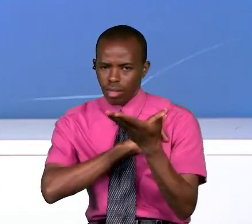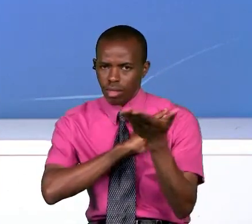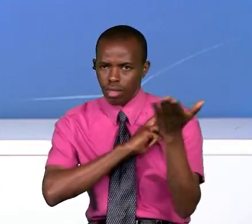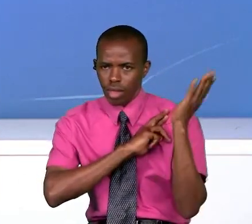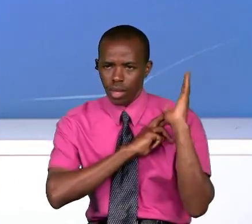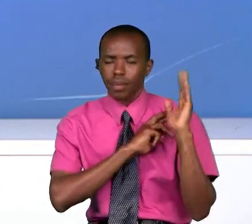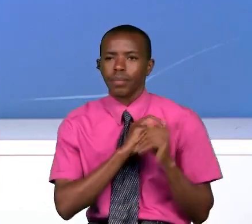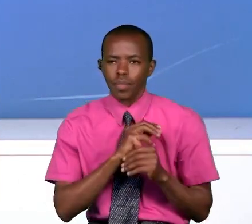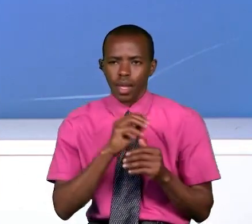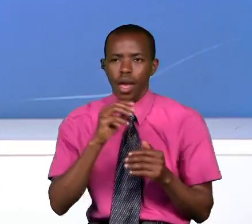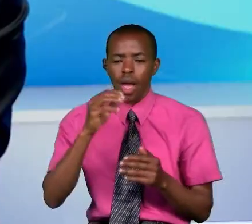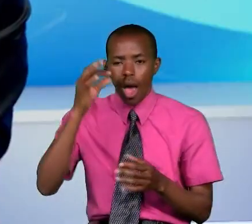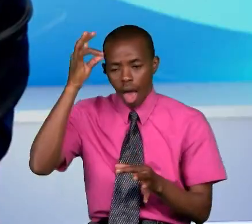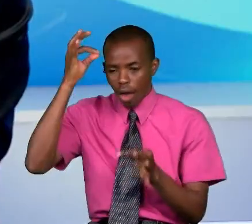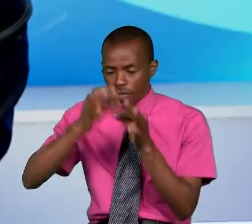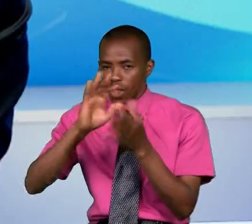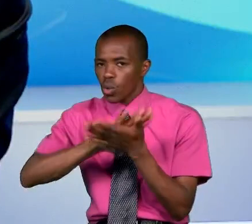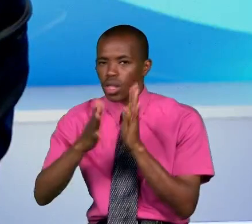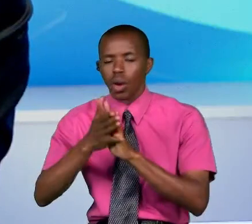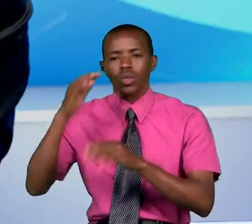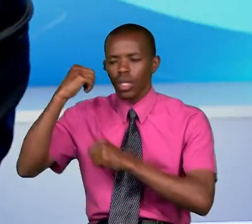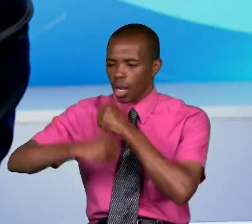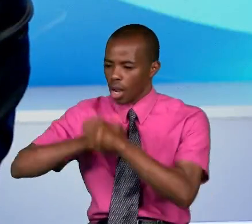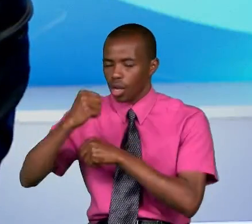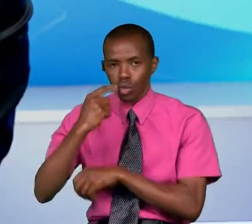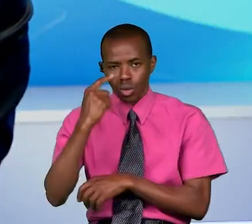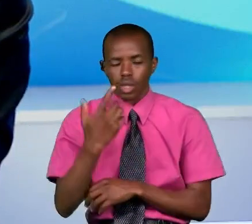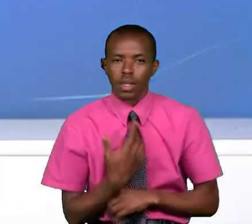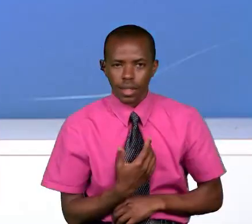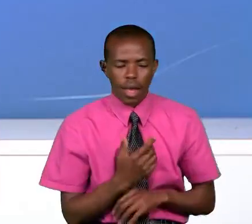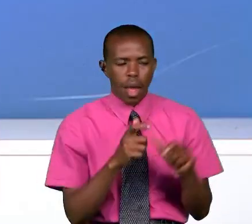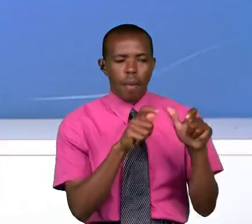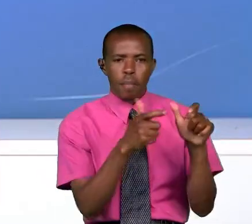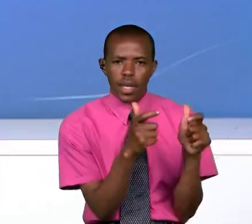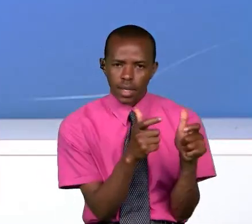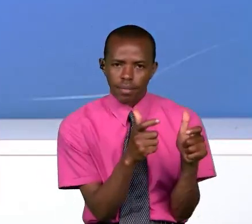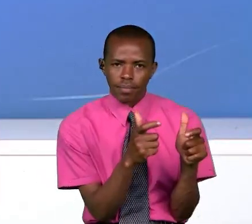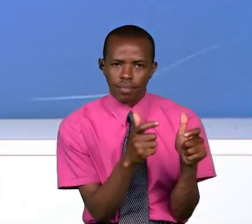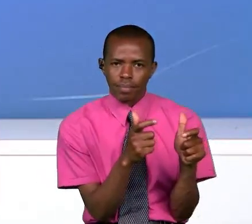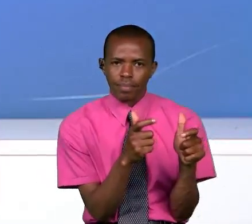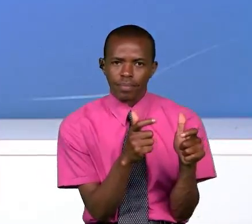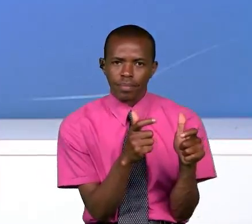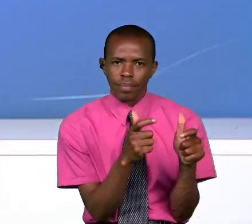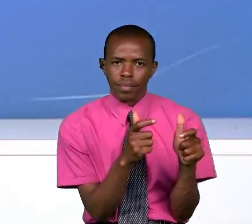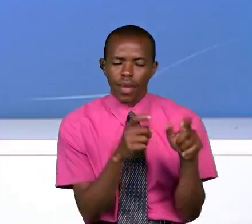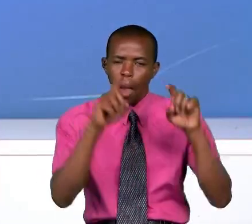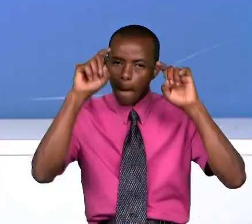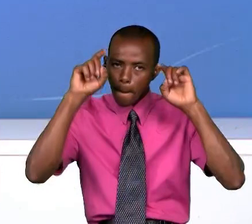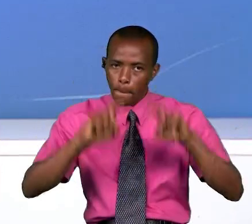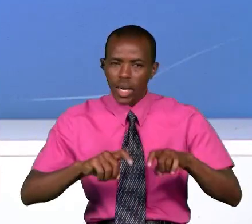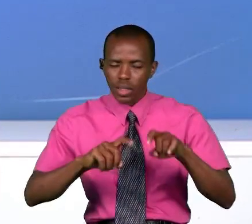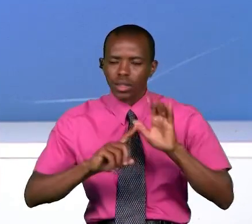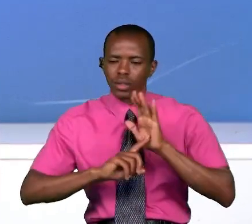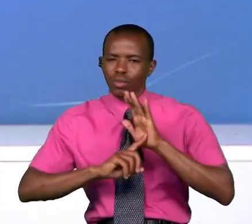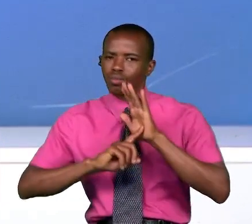pray without action. No. You see, now the thing with the media is that you have to sell this thing